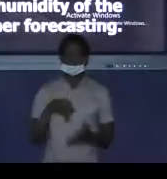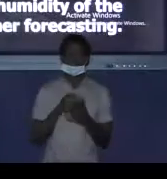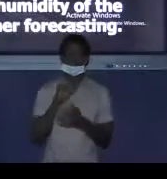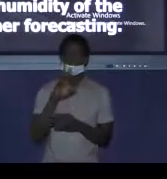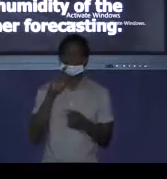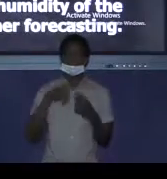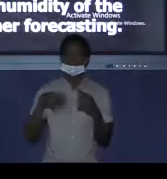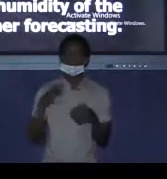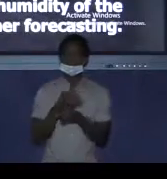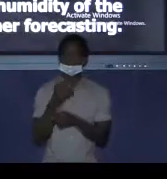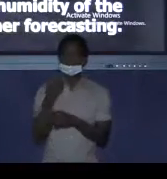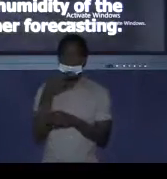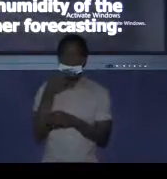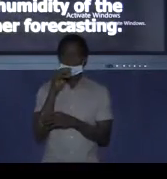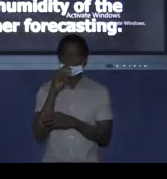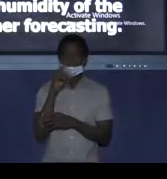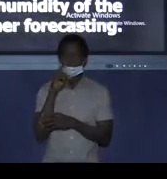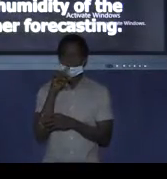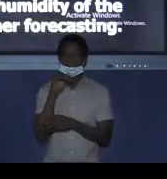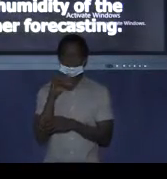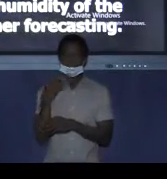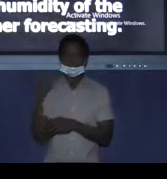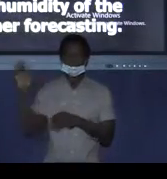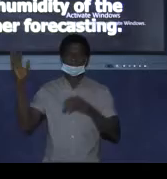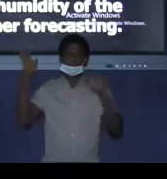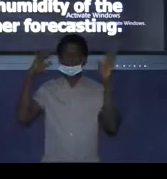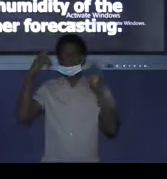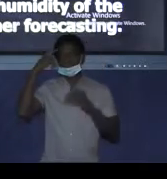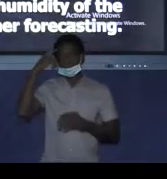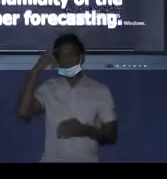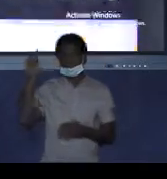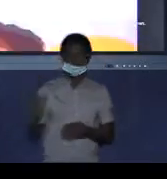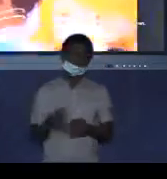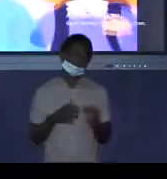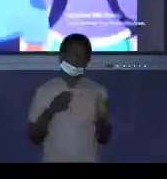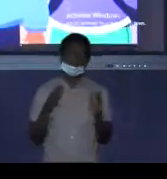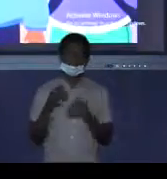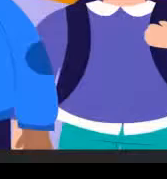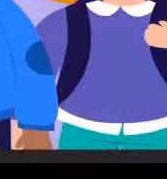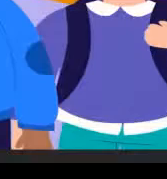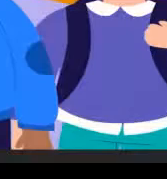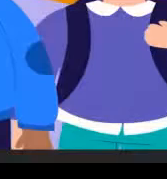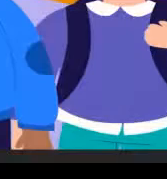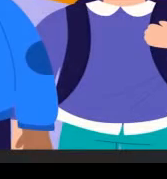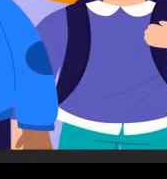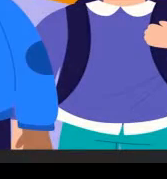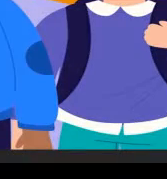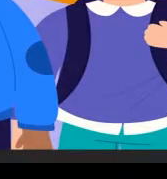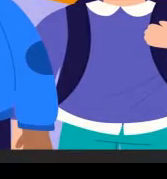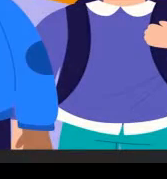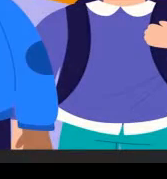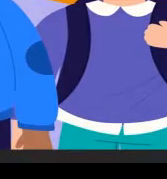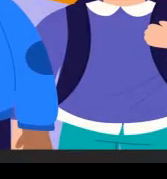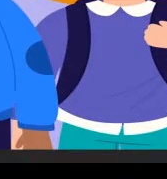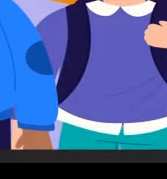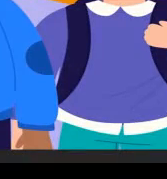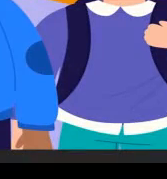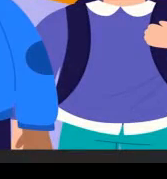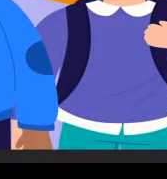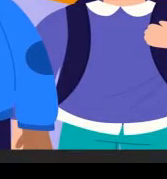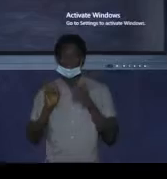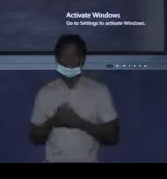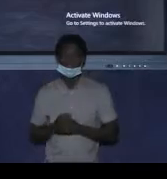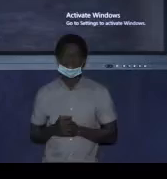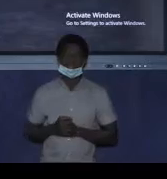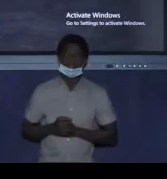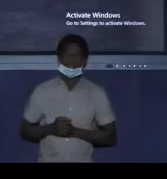So it is used to take the humidity of the atmosphere for weather forecasting. So it's